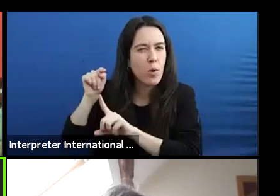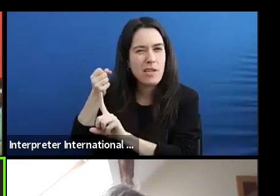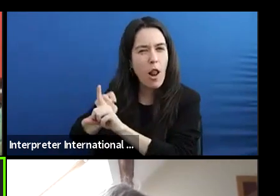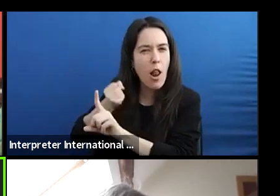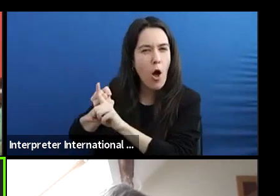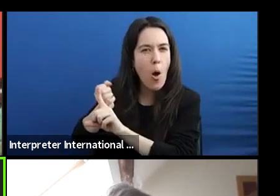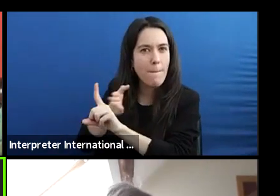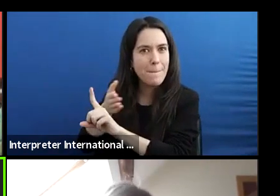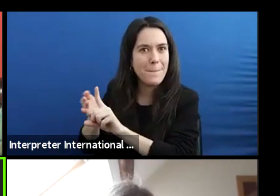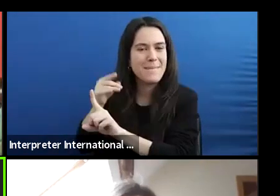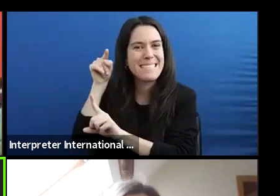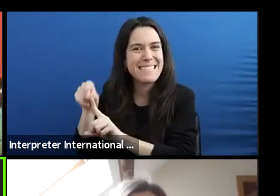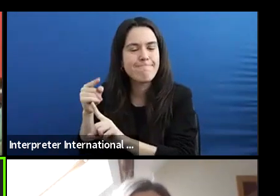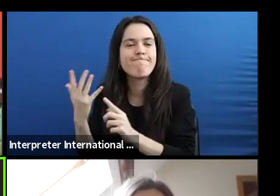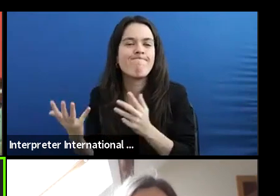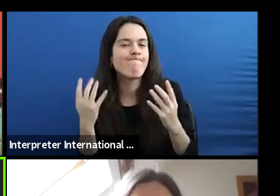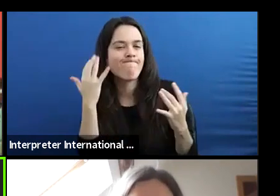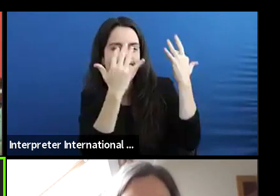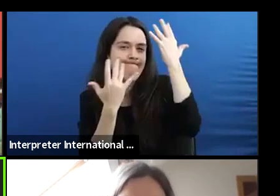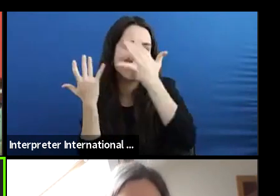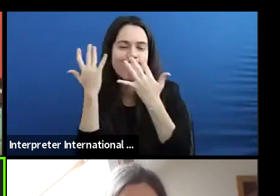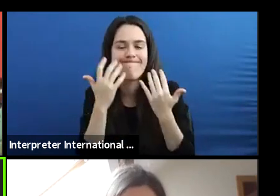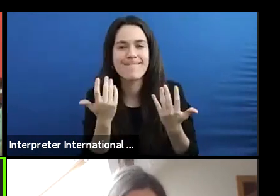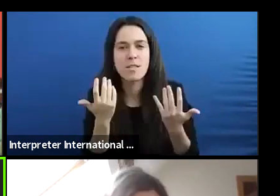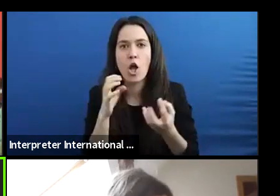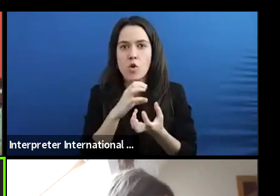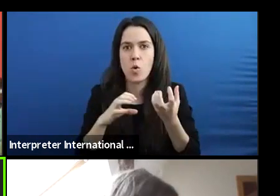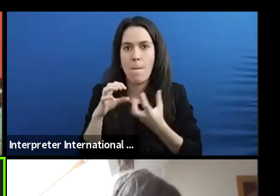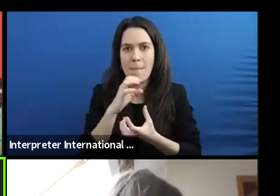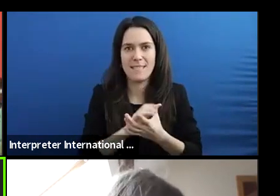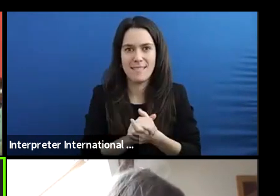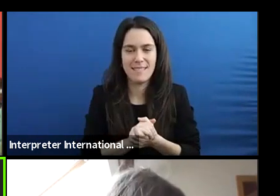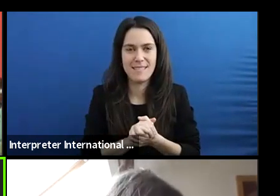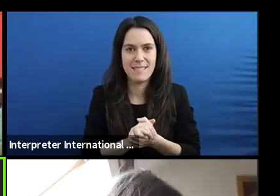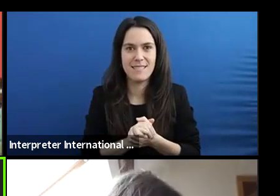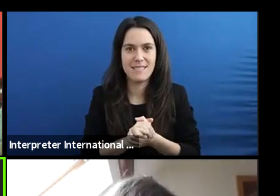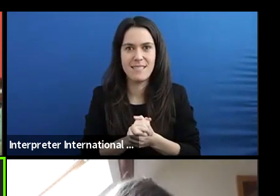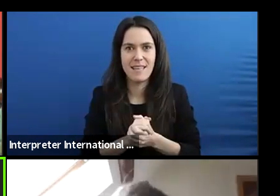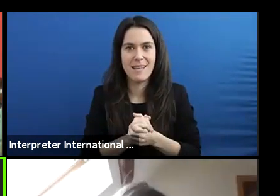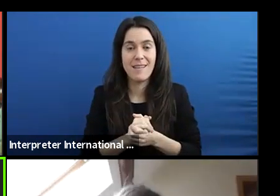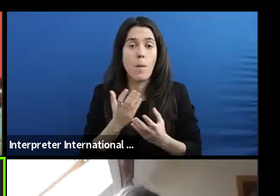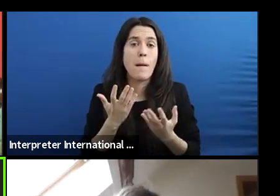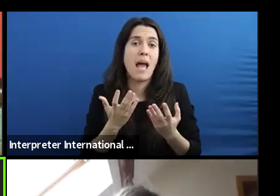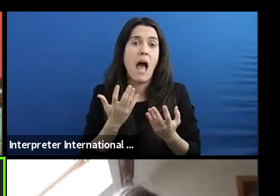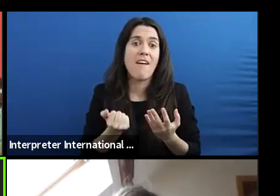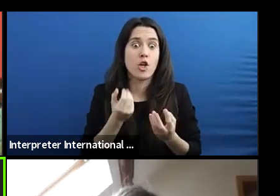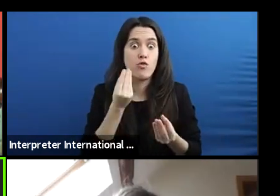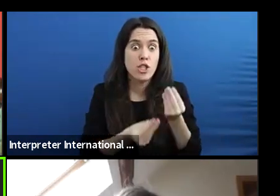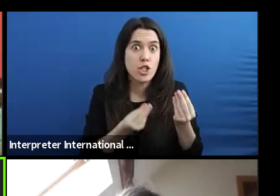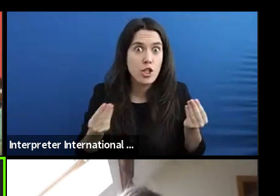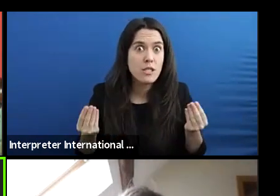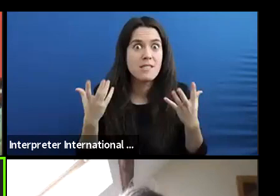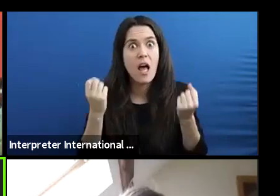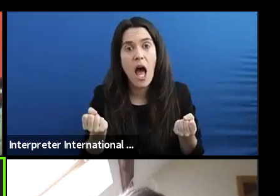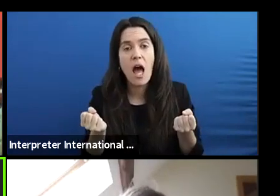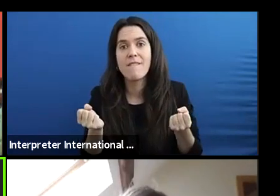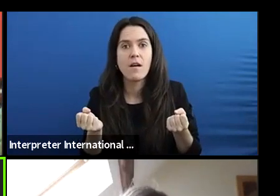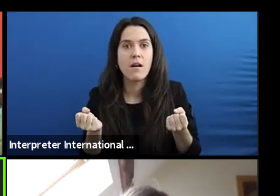firms, and depending on the set, you have more resources used and so on and so forth.